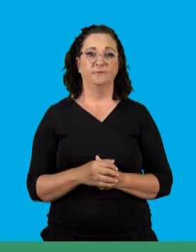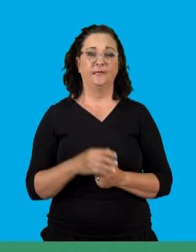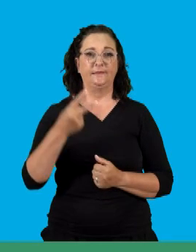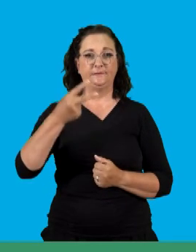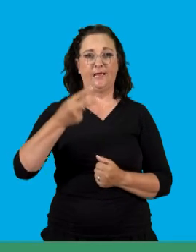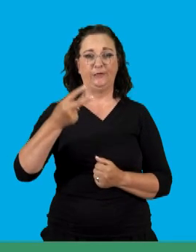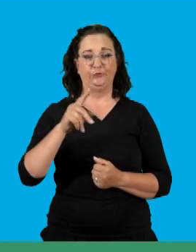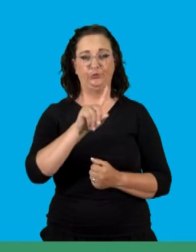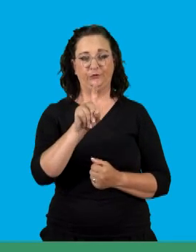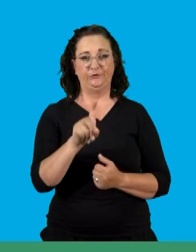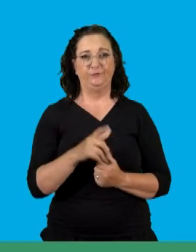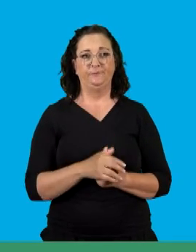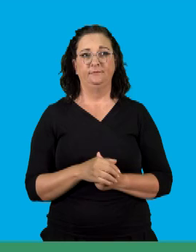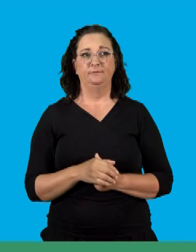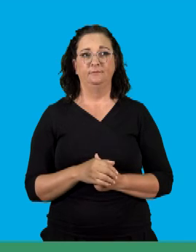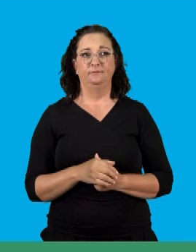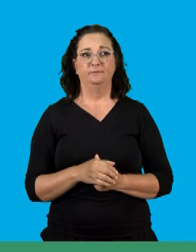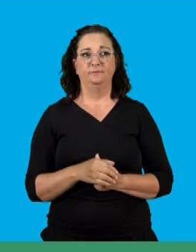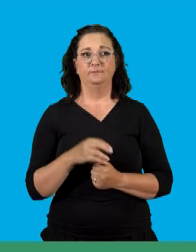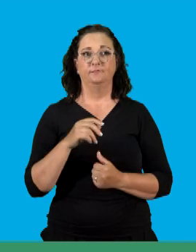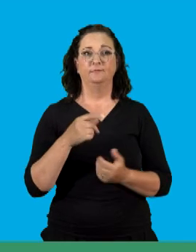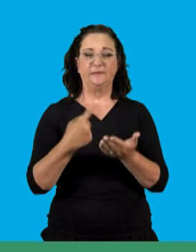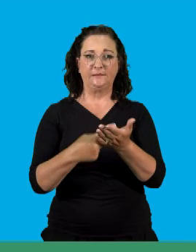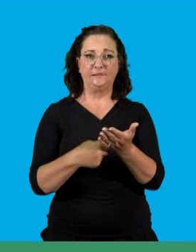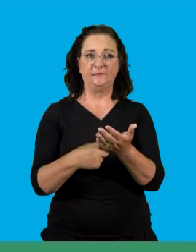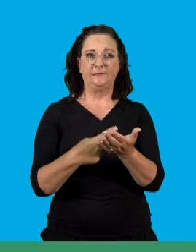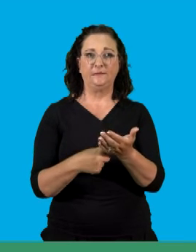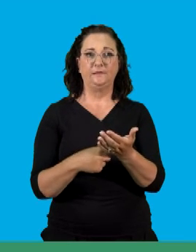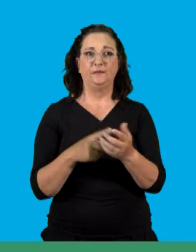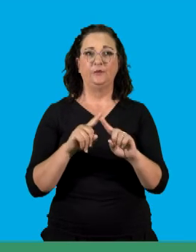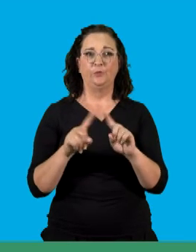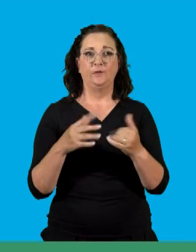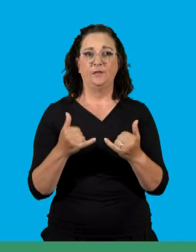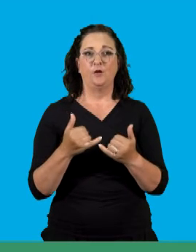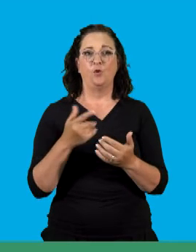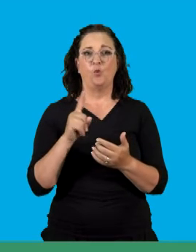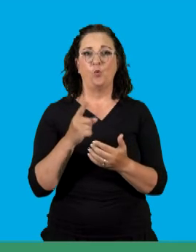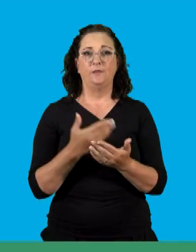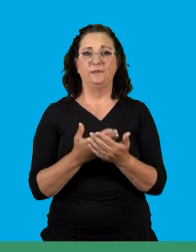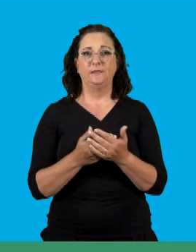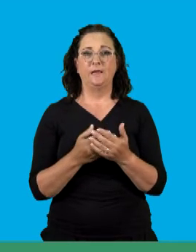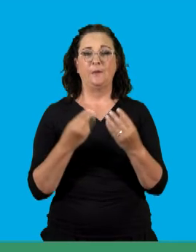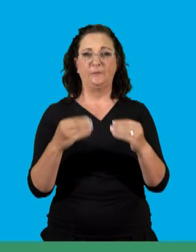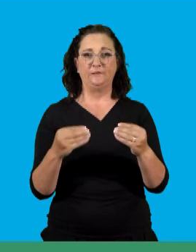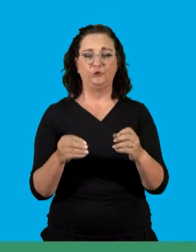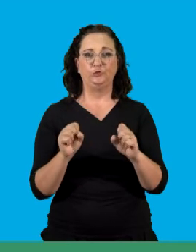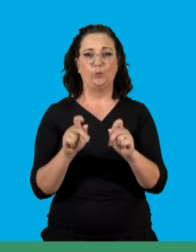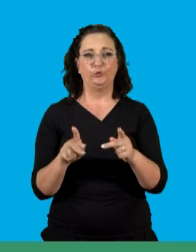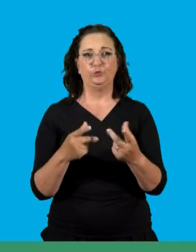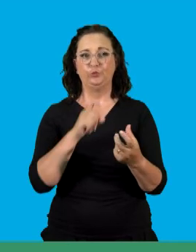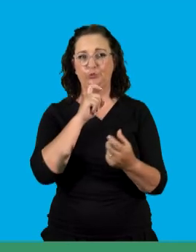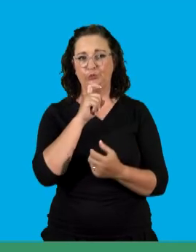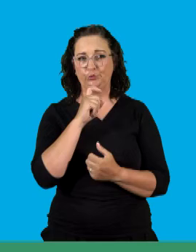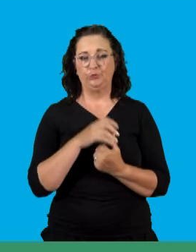the second question. Right, it says, discuss other steps Kenny can use to identify